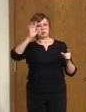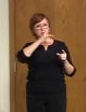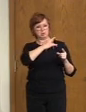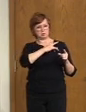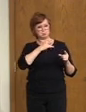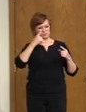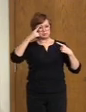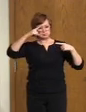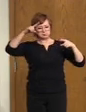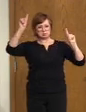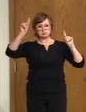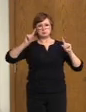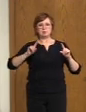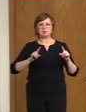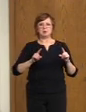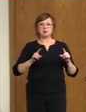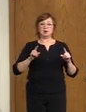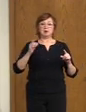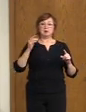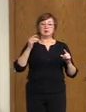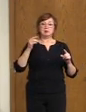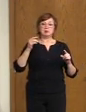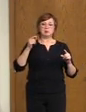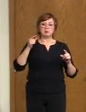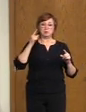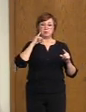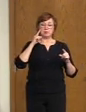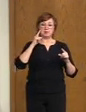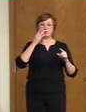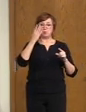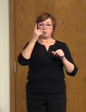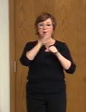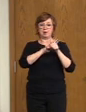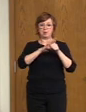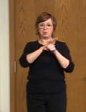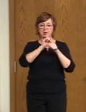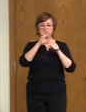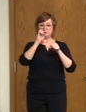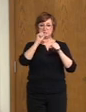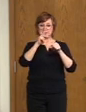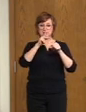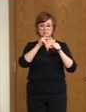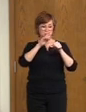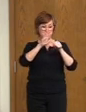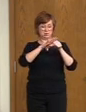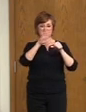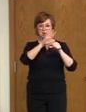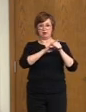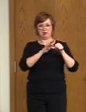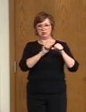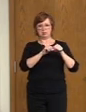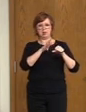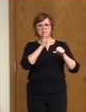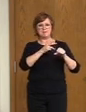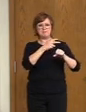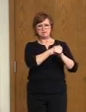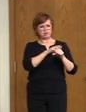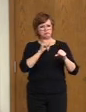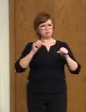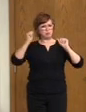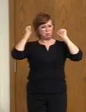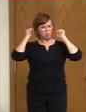No part of Saskatchewan is left behind for immunizations. This is a very strong, robust program, whether it's childhood immunizations,